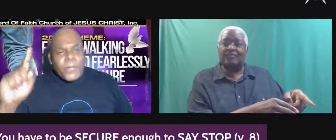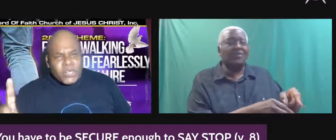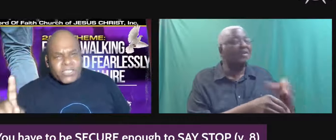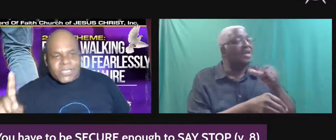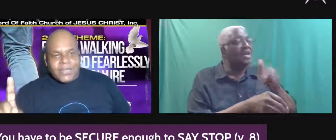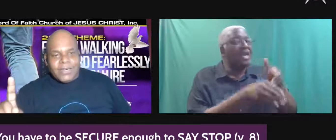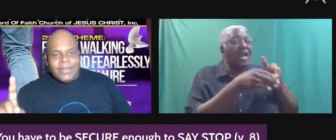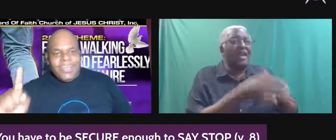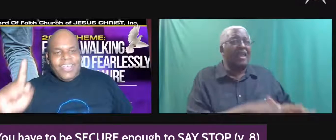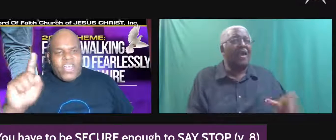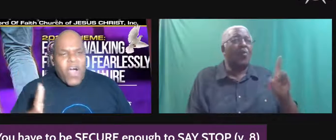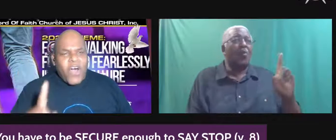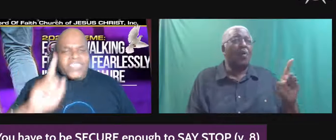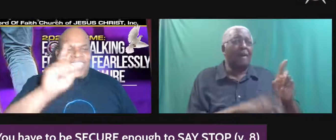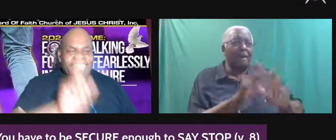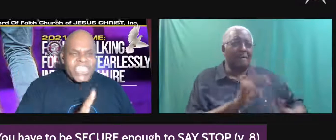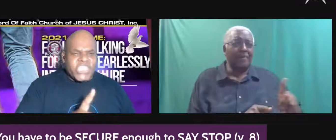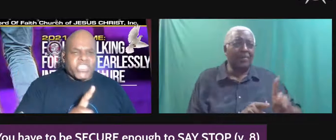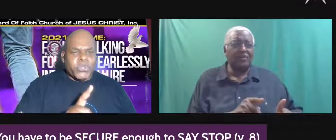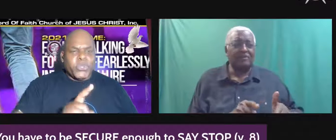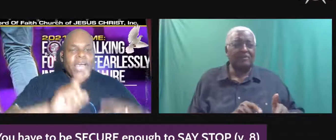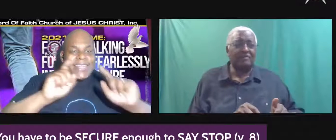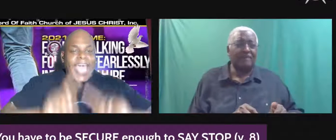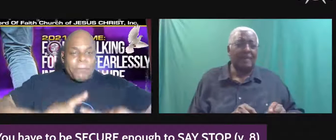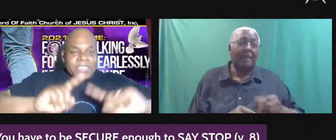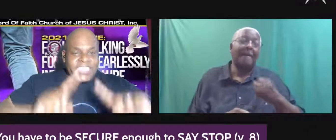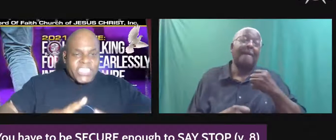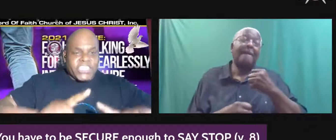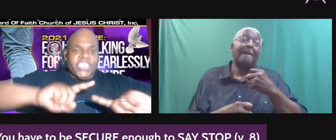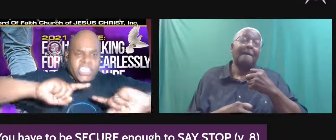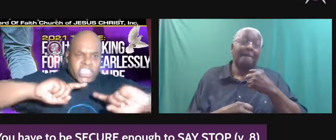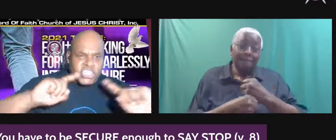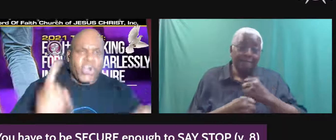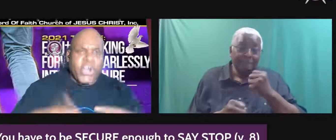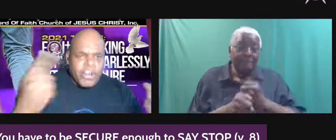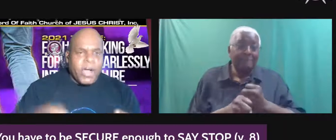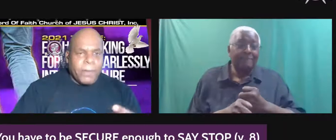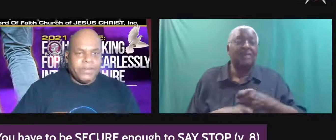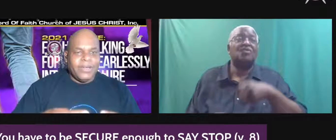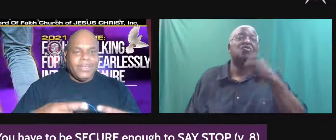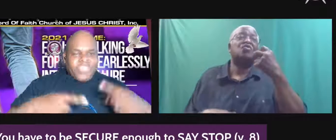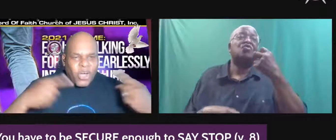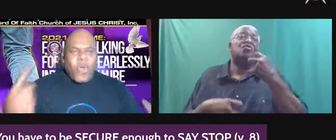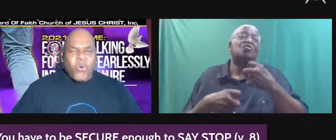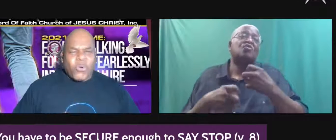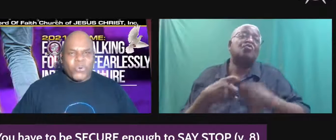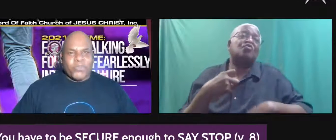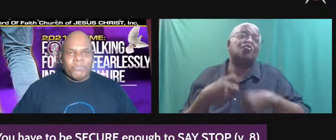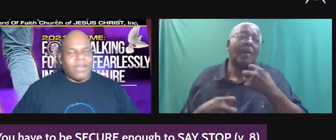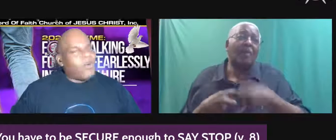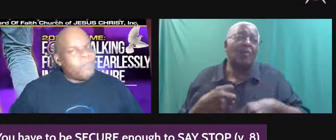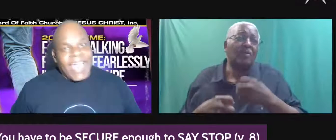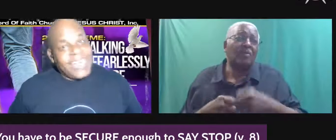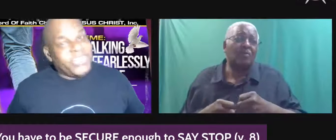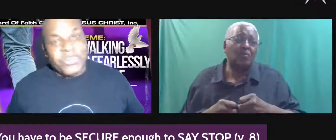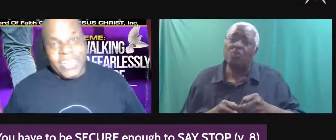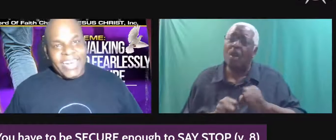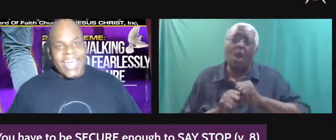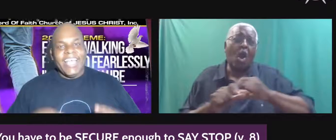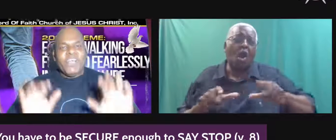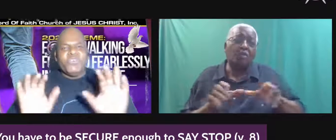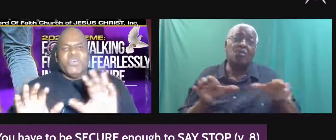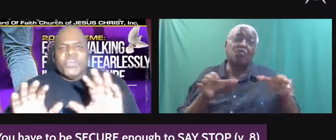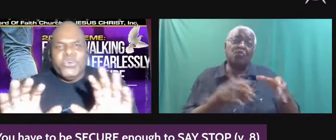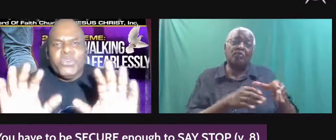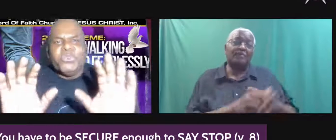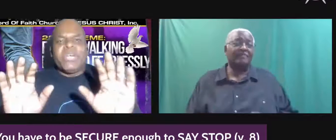one person cause an issue that potentially could tear up the whole group. Oh man, I need you to